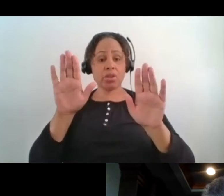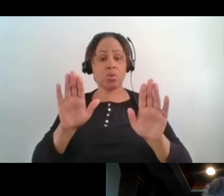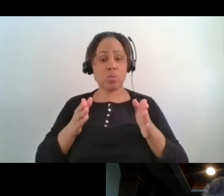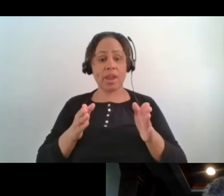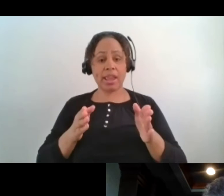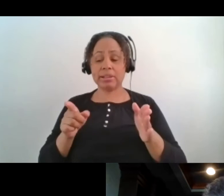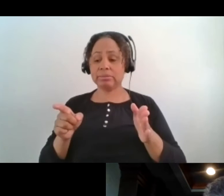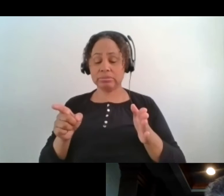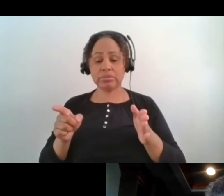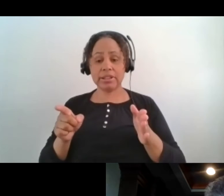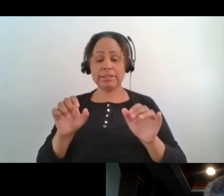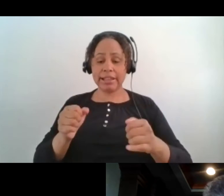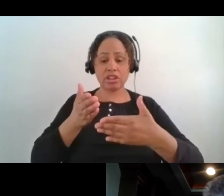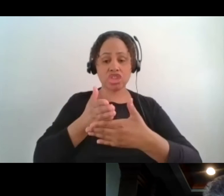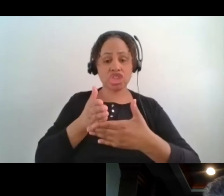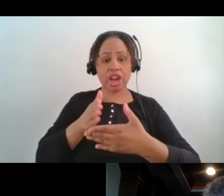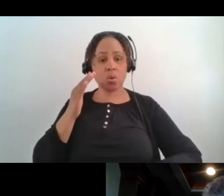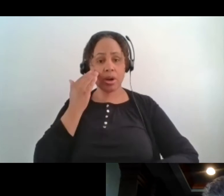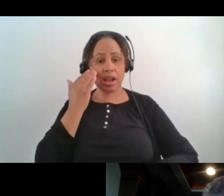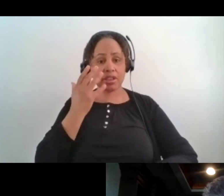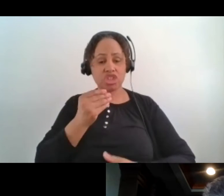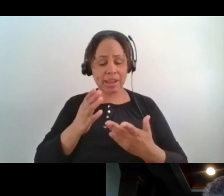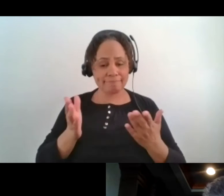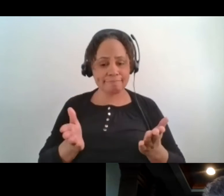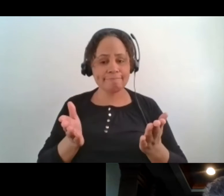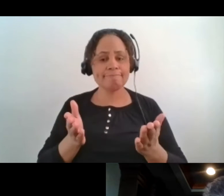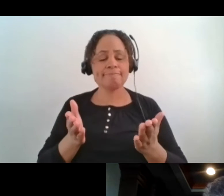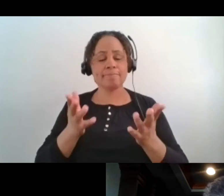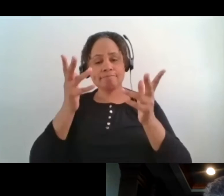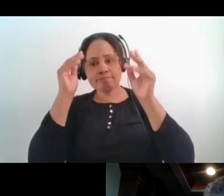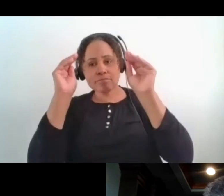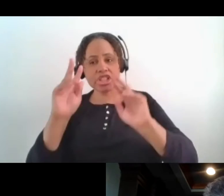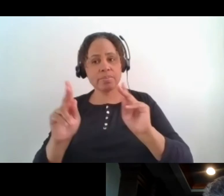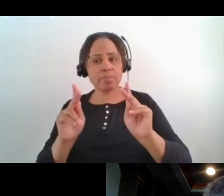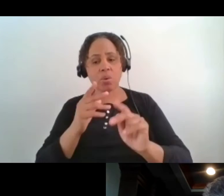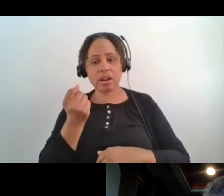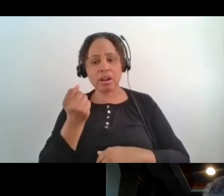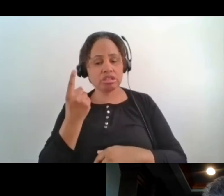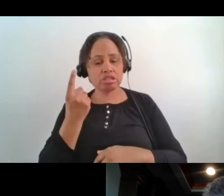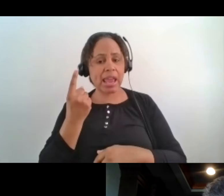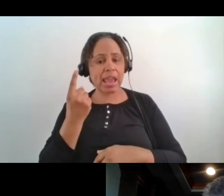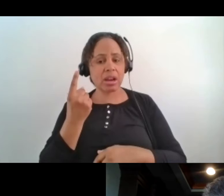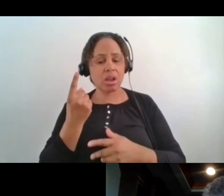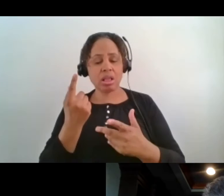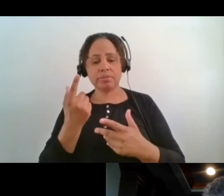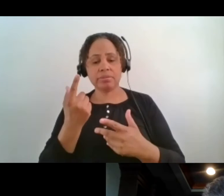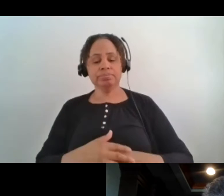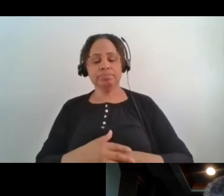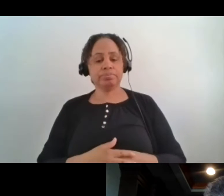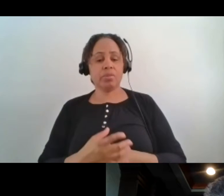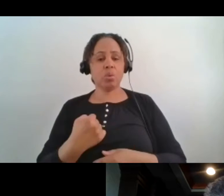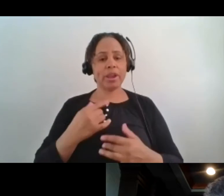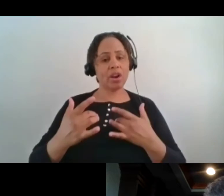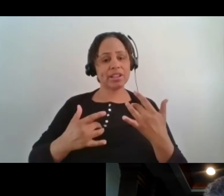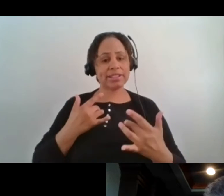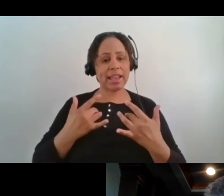great way you're able to really share your knowledge and get people to really understand what it is that you're trying to teach them. So we are excited to have you, and thank you again